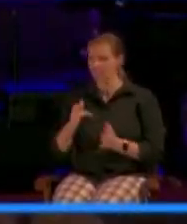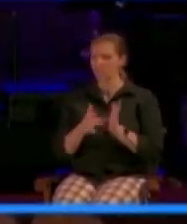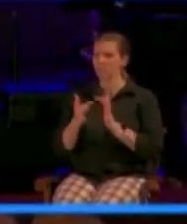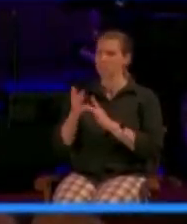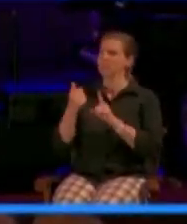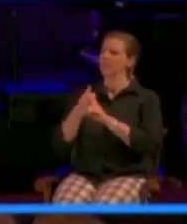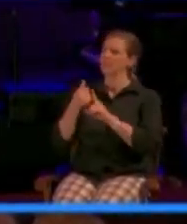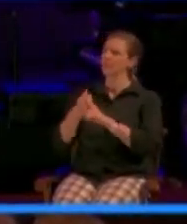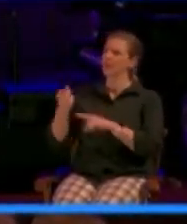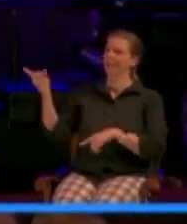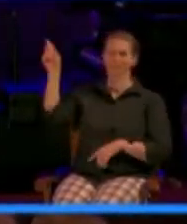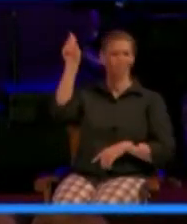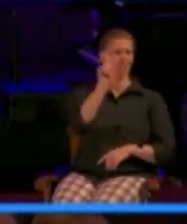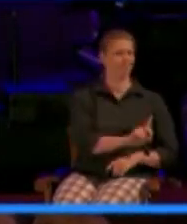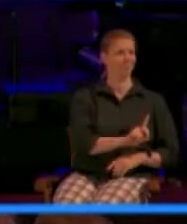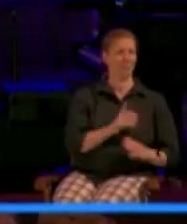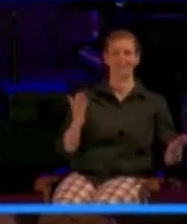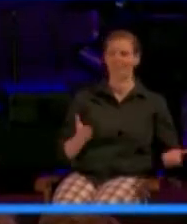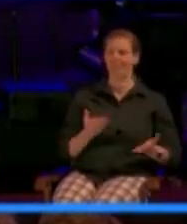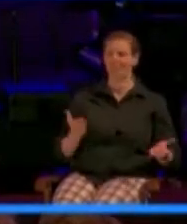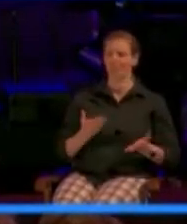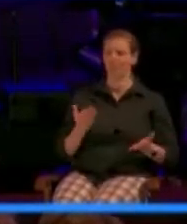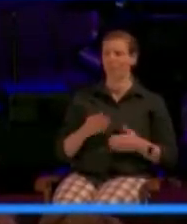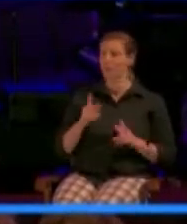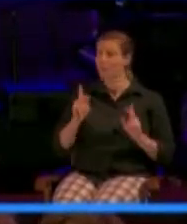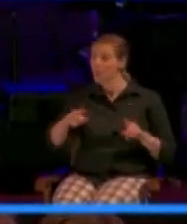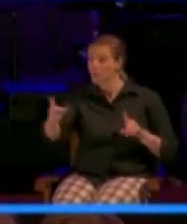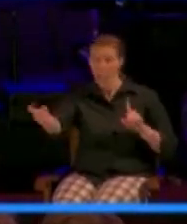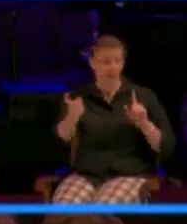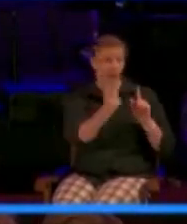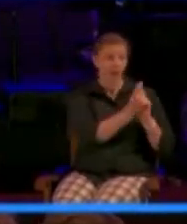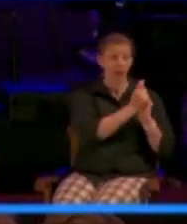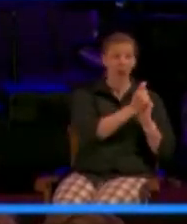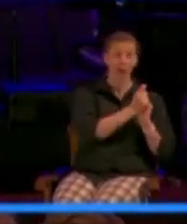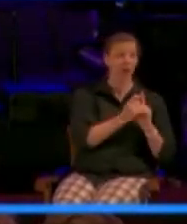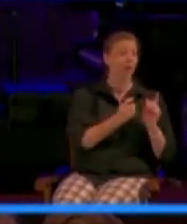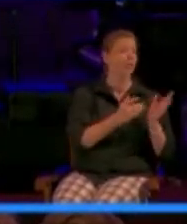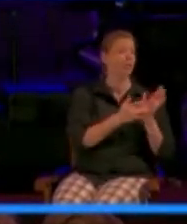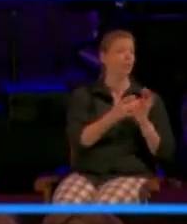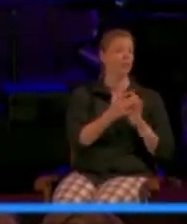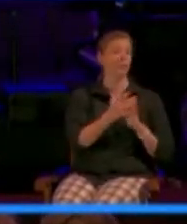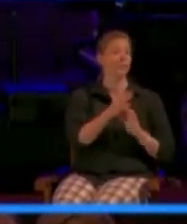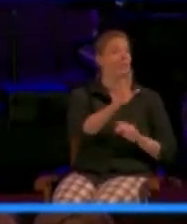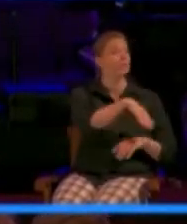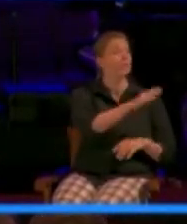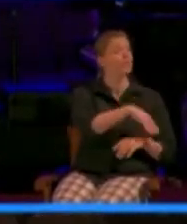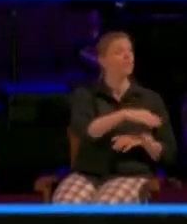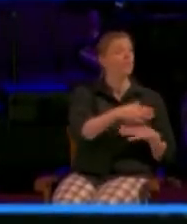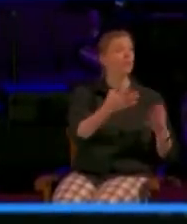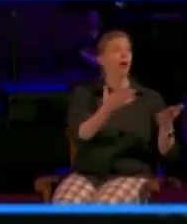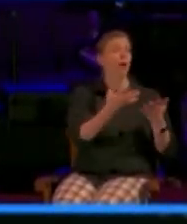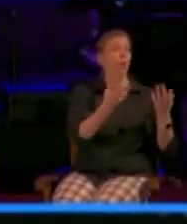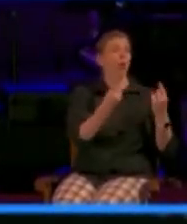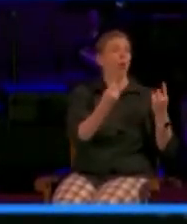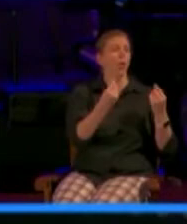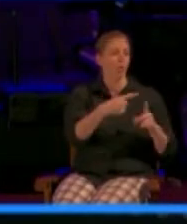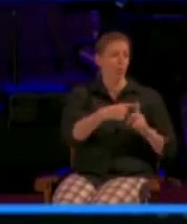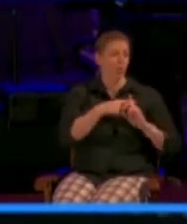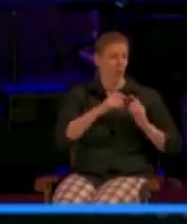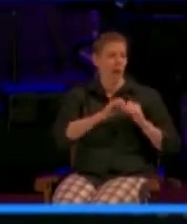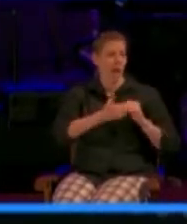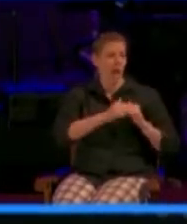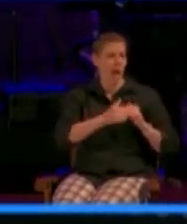any one of you in this room and he said to you, go sell everything you have. Give it all